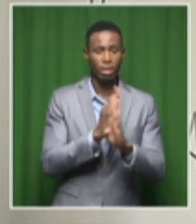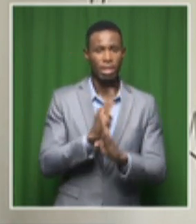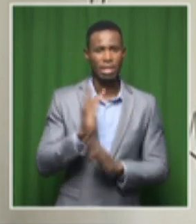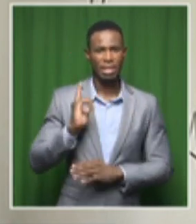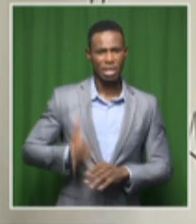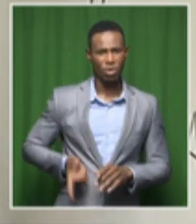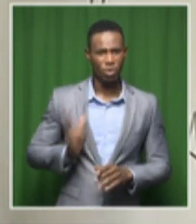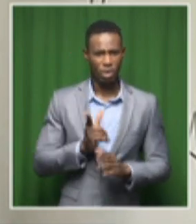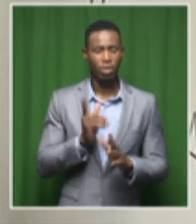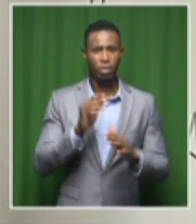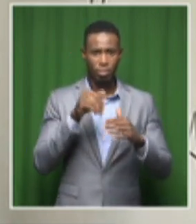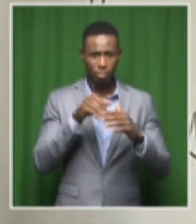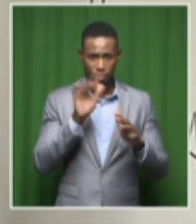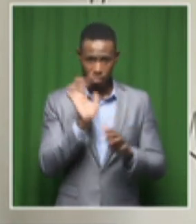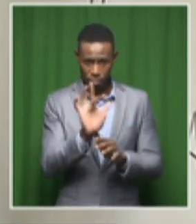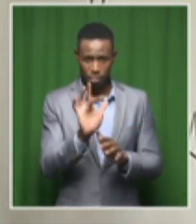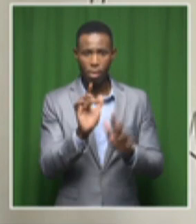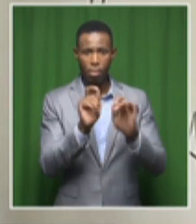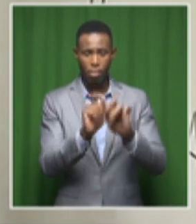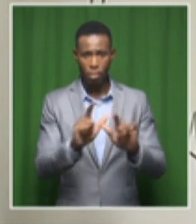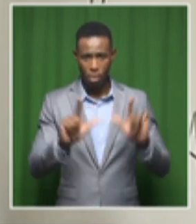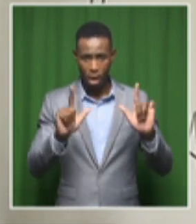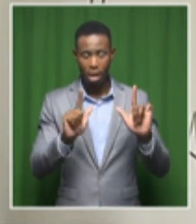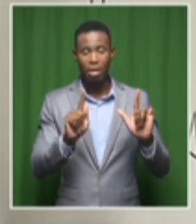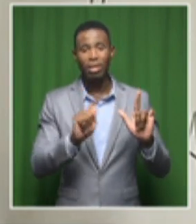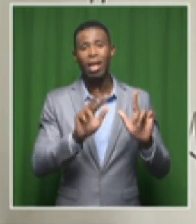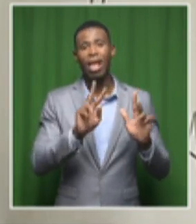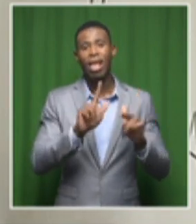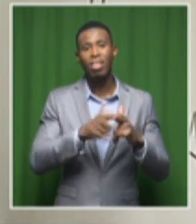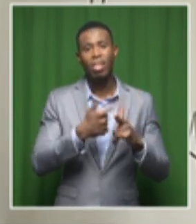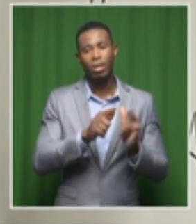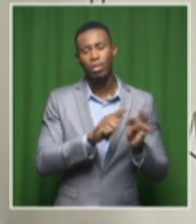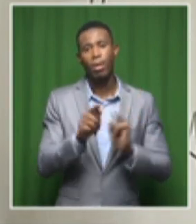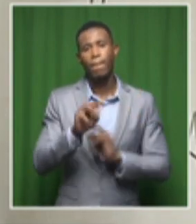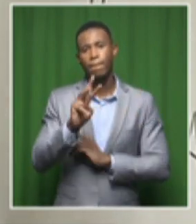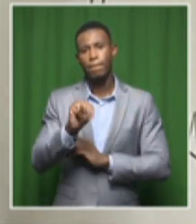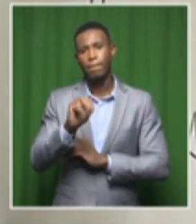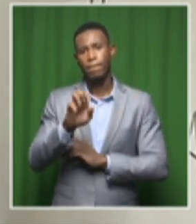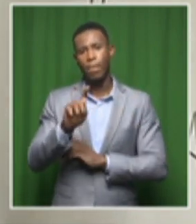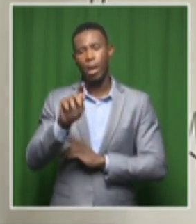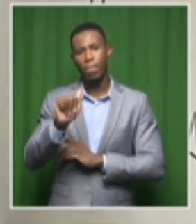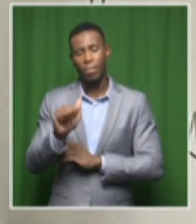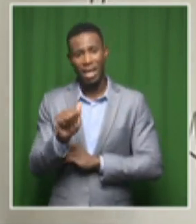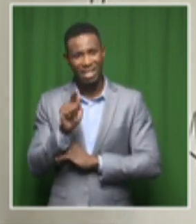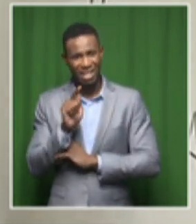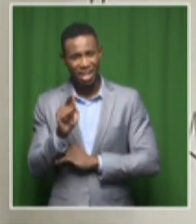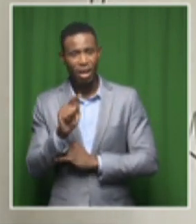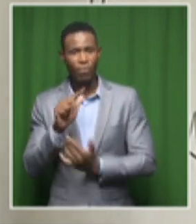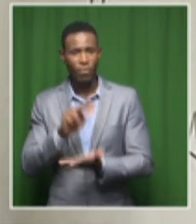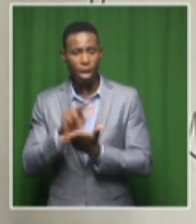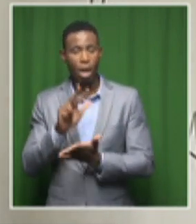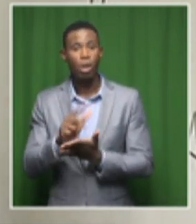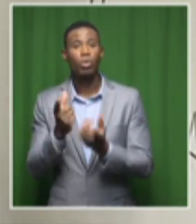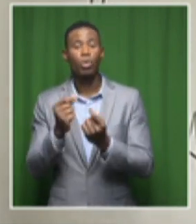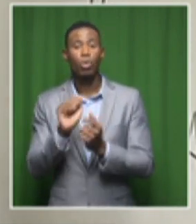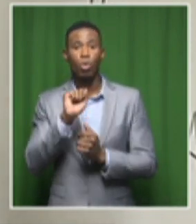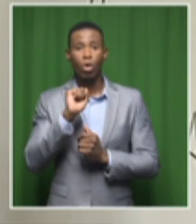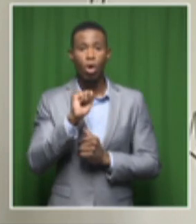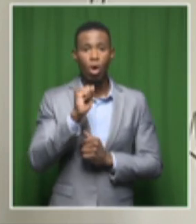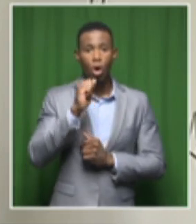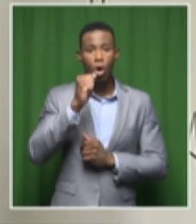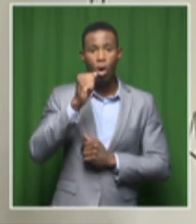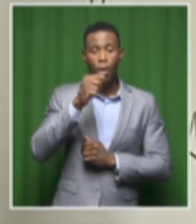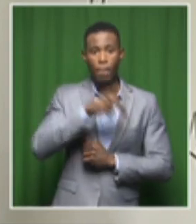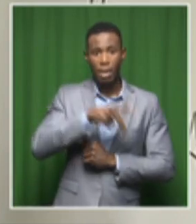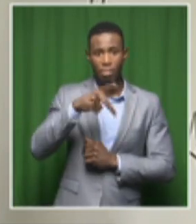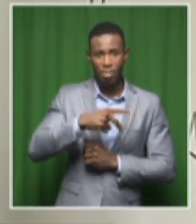Meta Verified. Now, here's the thing, they verify your account against your ID and your profile picture. And